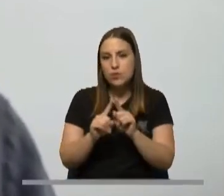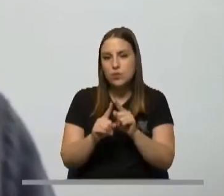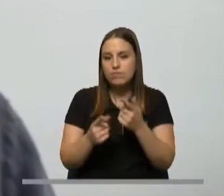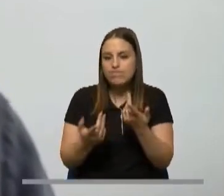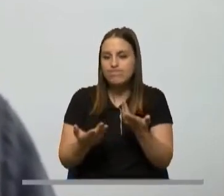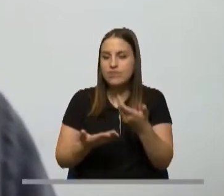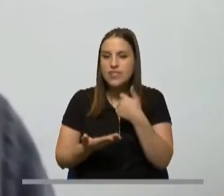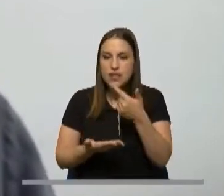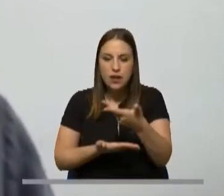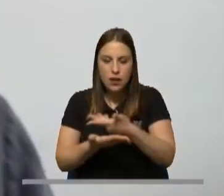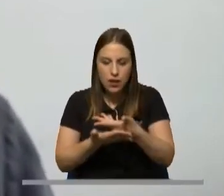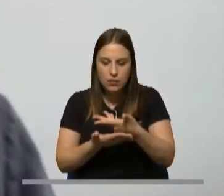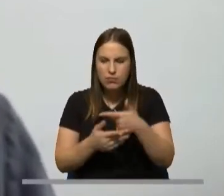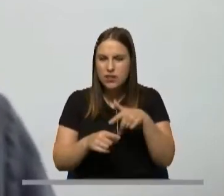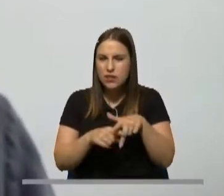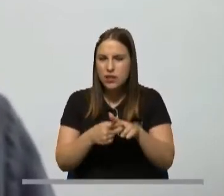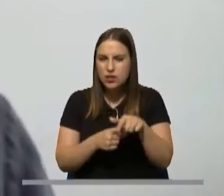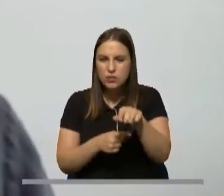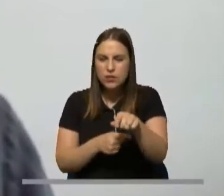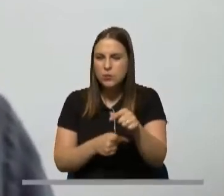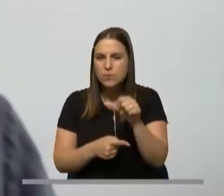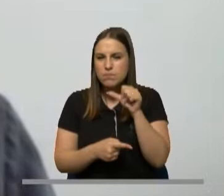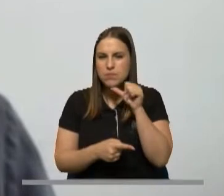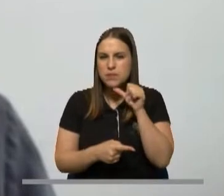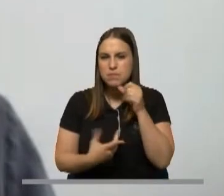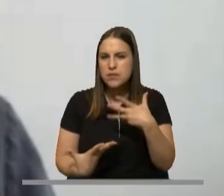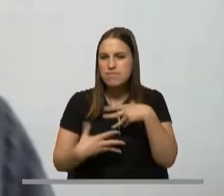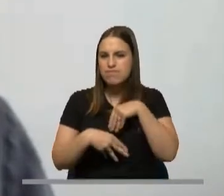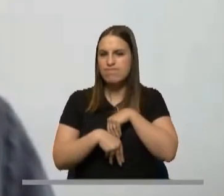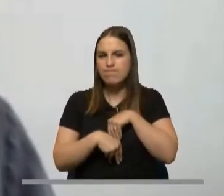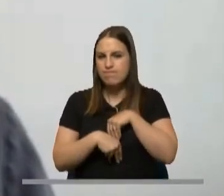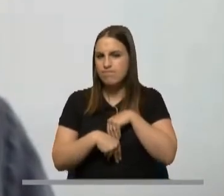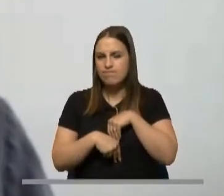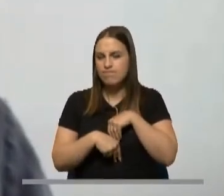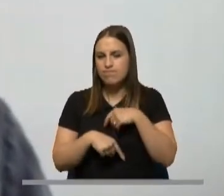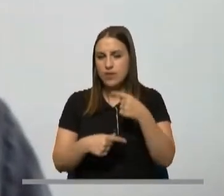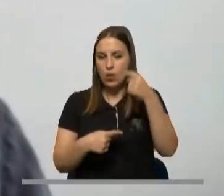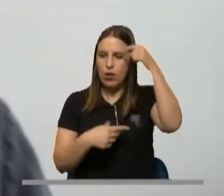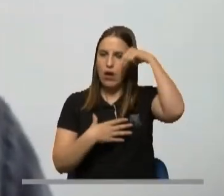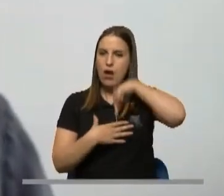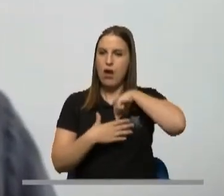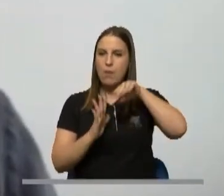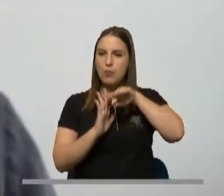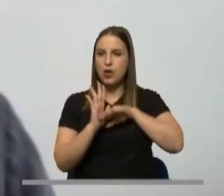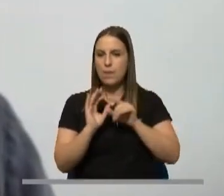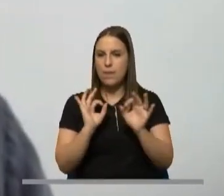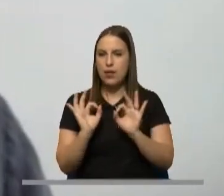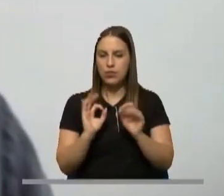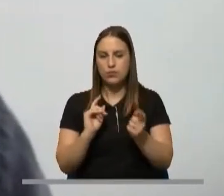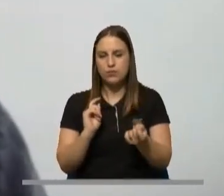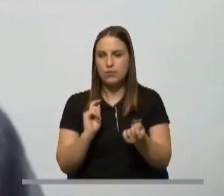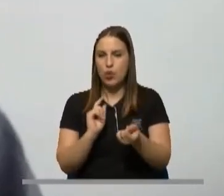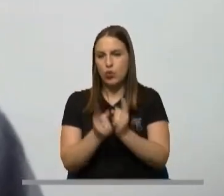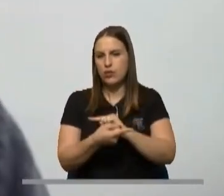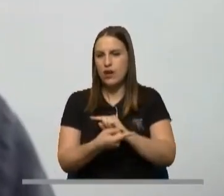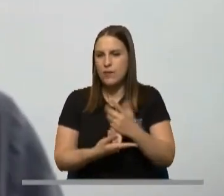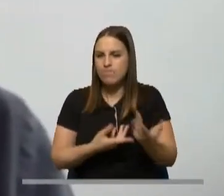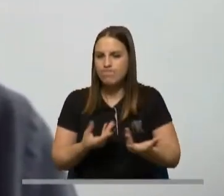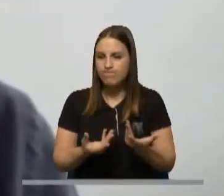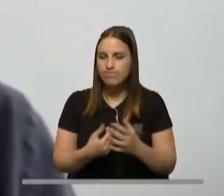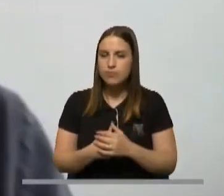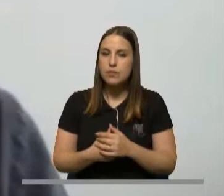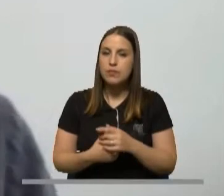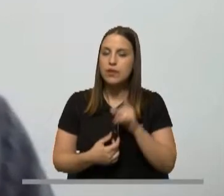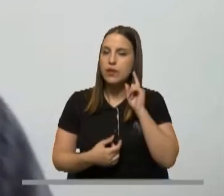capable when dealing with problems that are characterized by the opposite. The first difference between